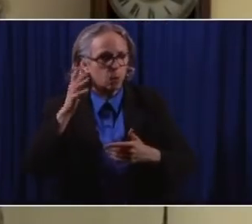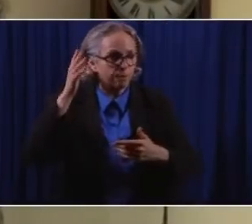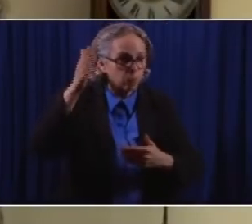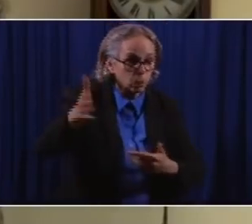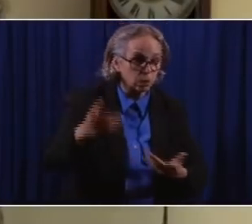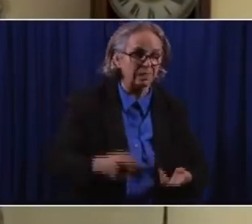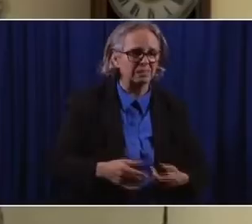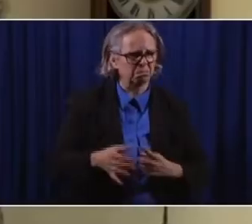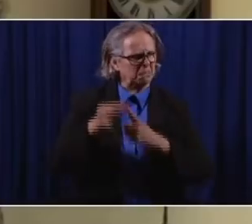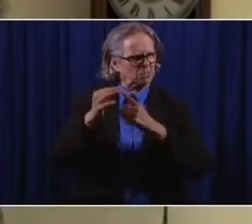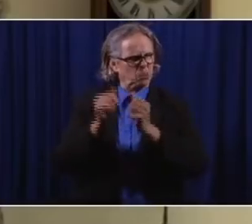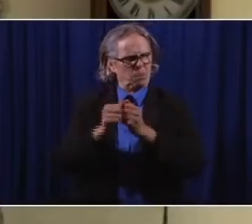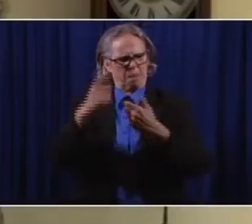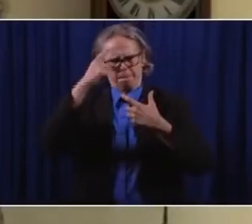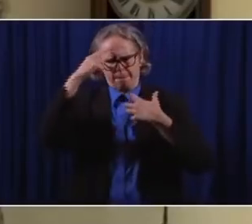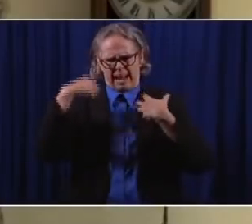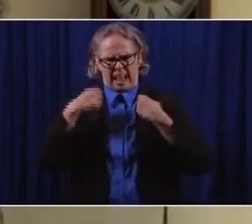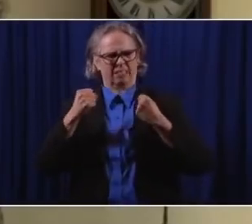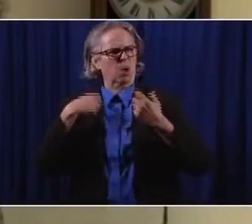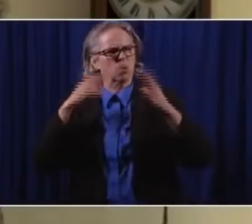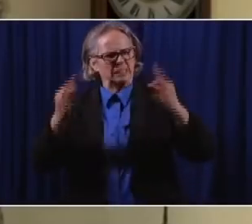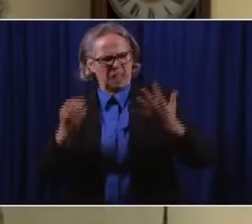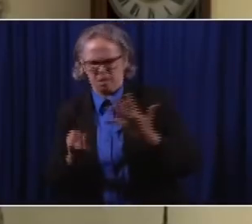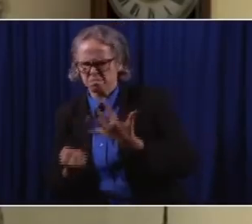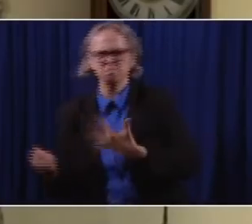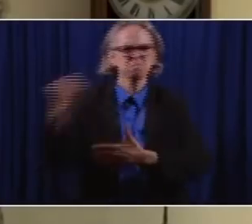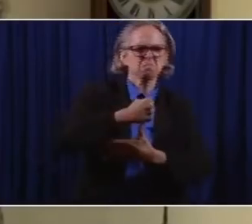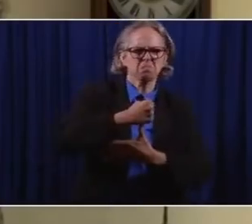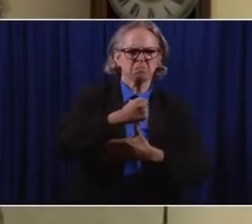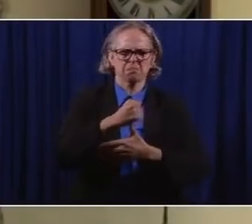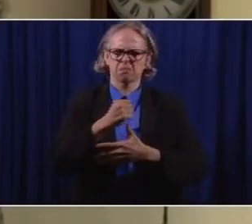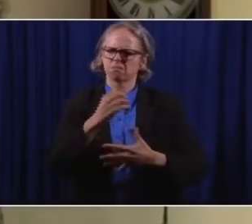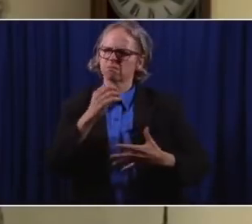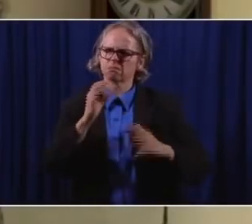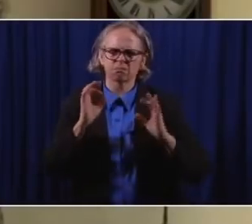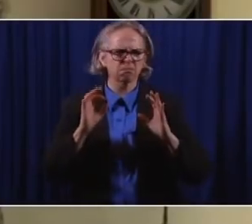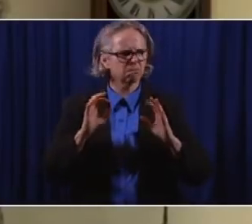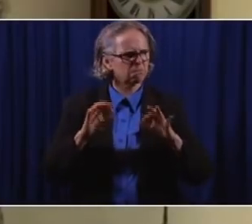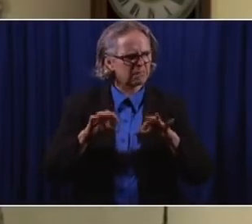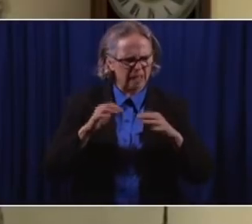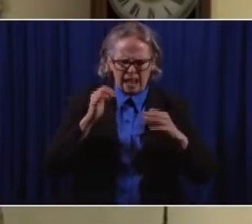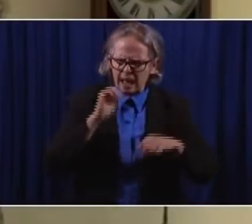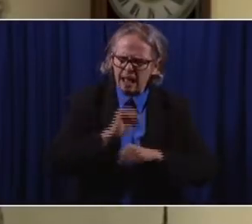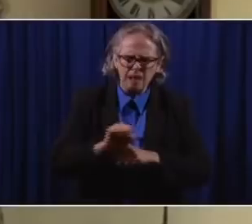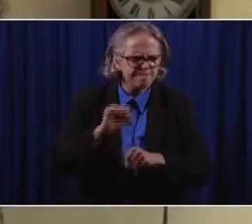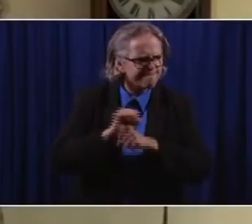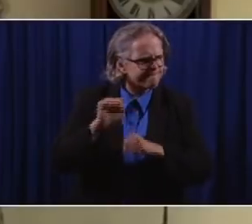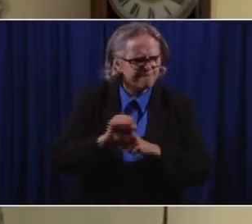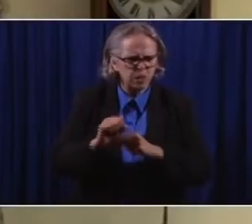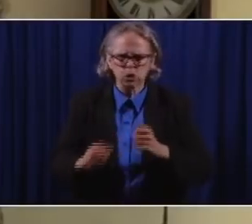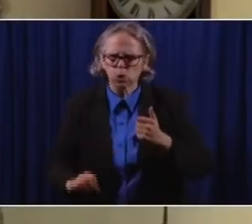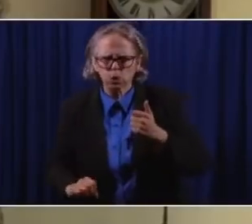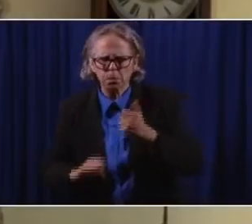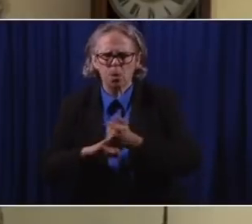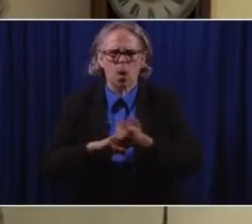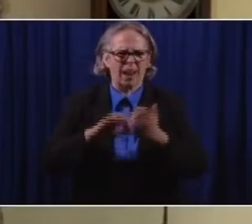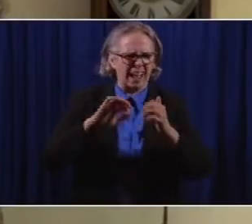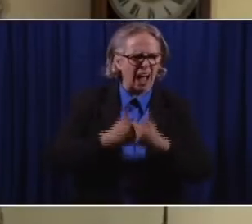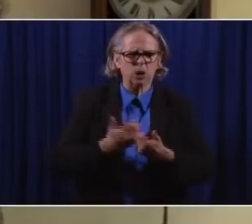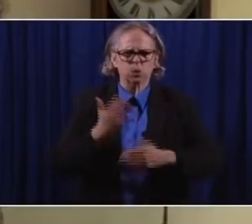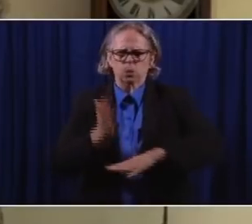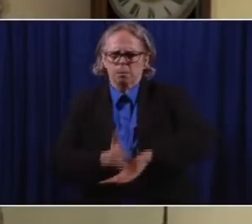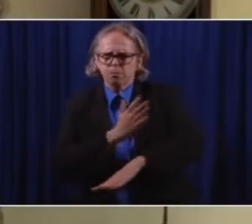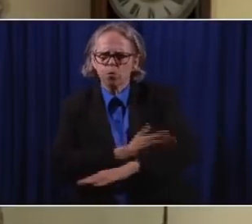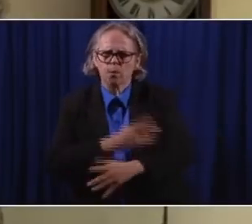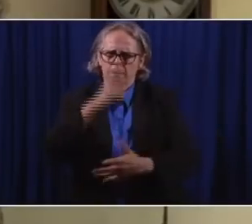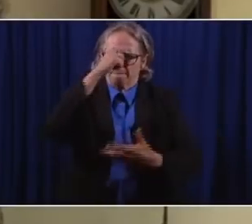concerns is something that weighs heavy on my heart, and I know it does the members of the General Assembly, the Senate President, the Speaker, and